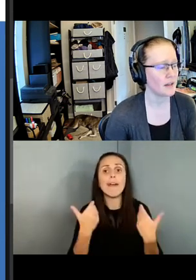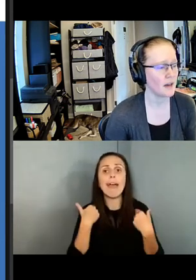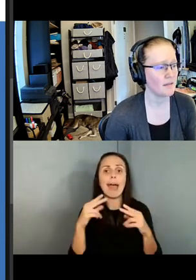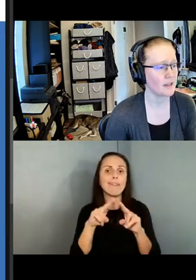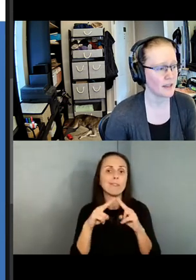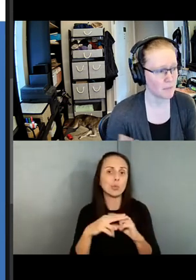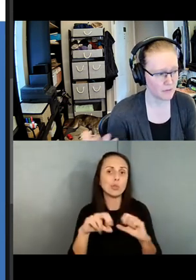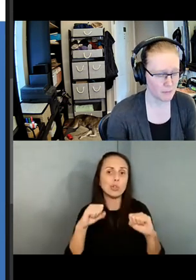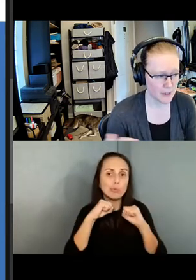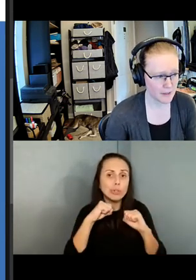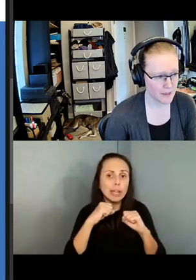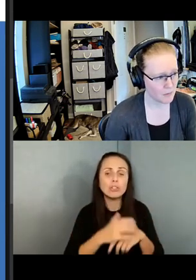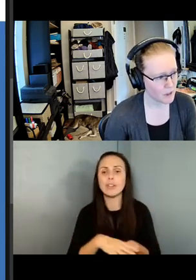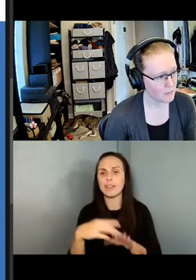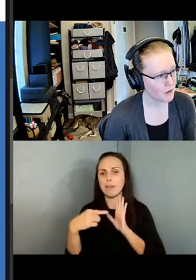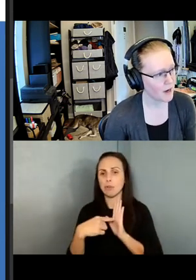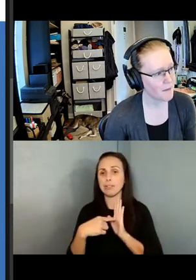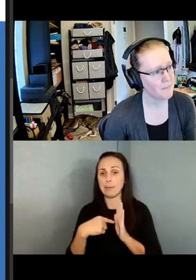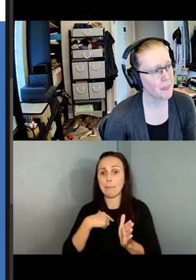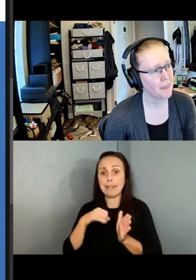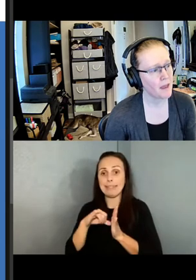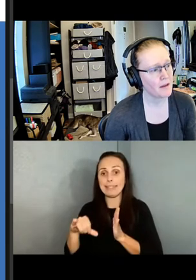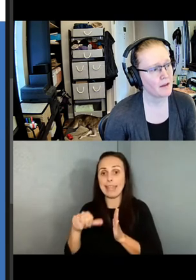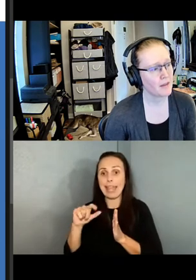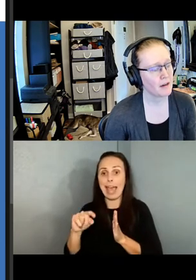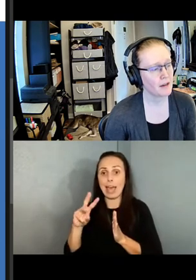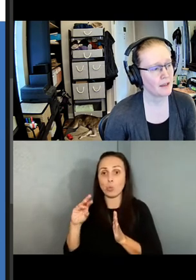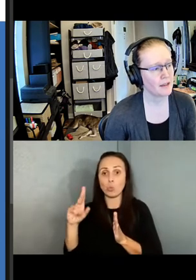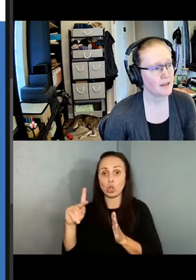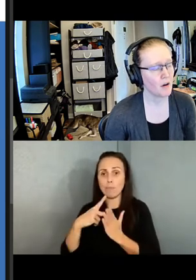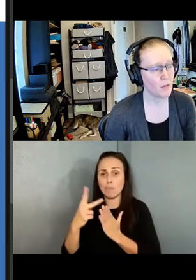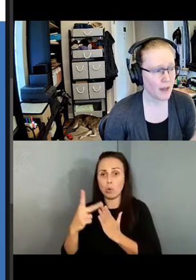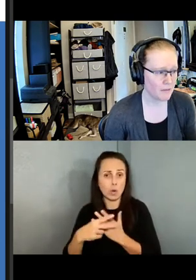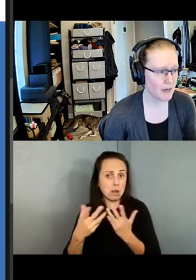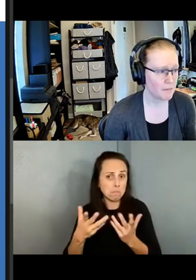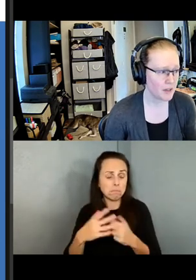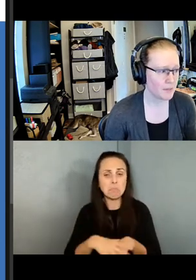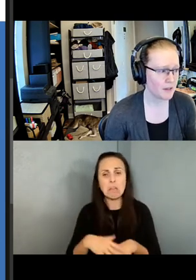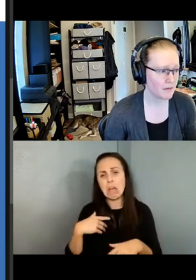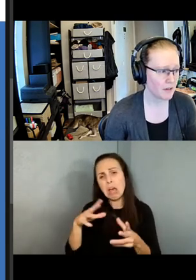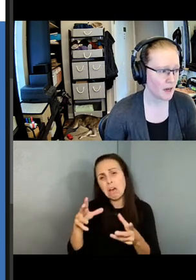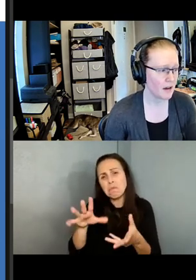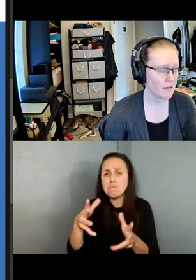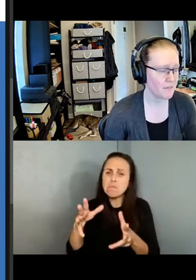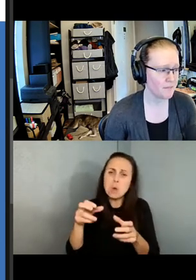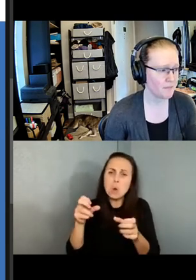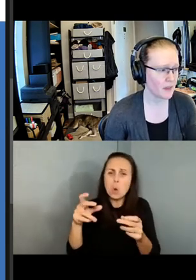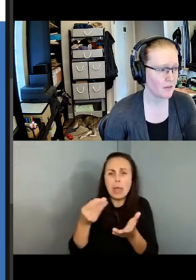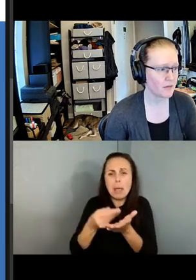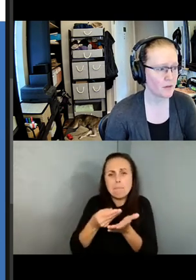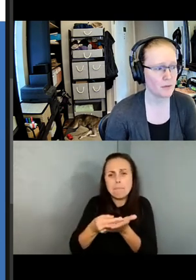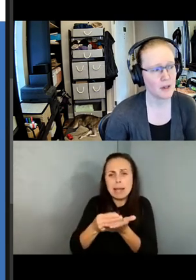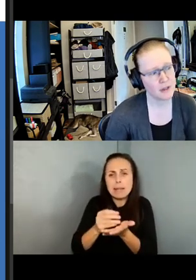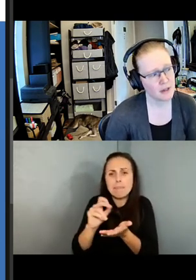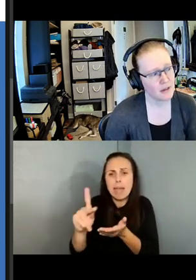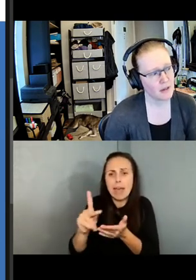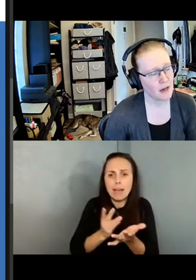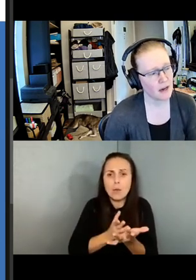protections, for example, for me, the stay at work program. There is okay reimbursement